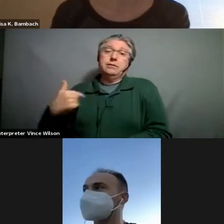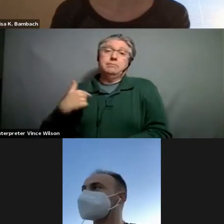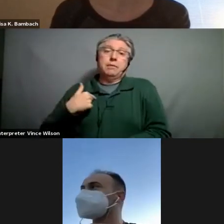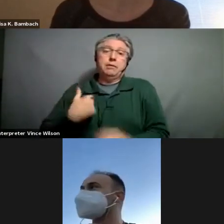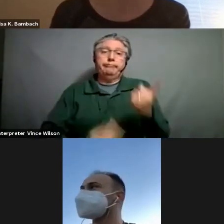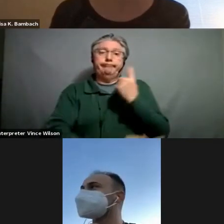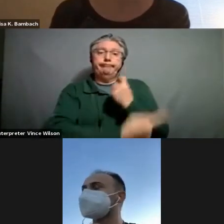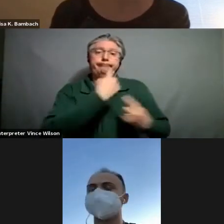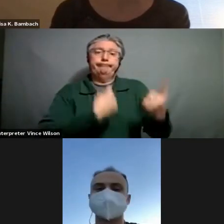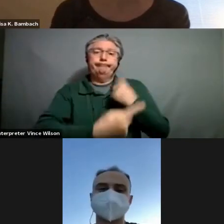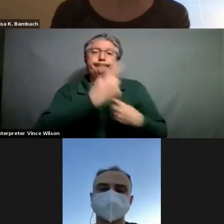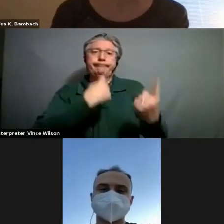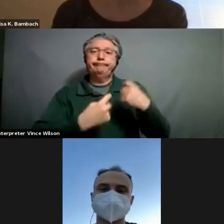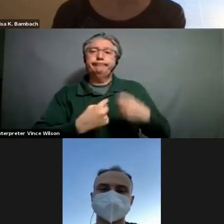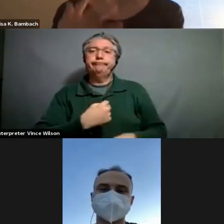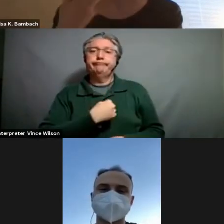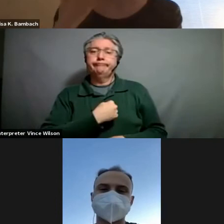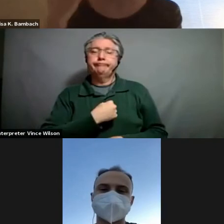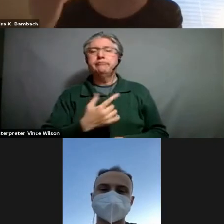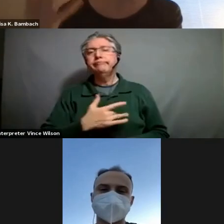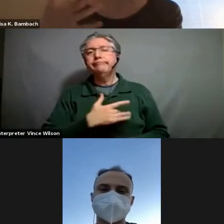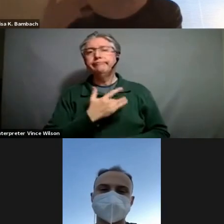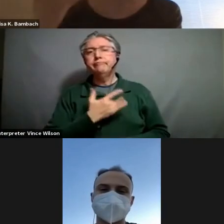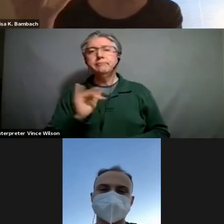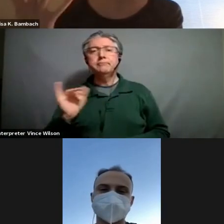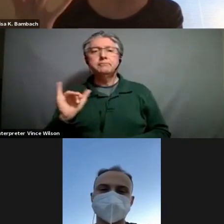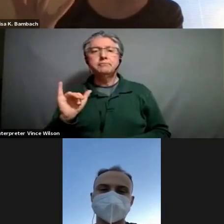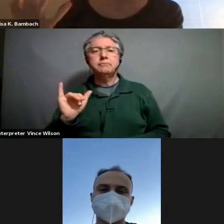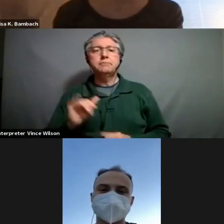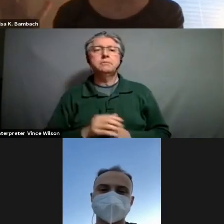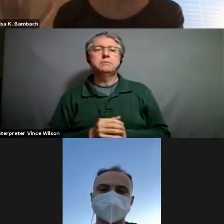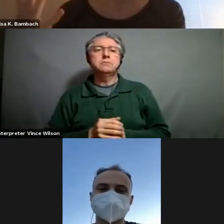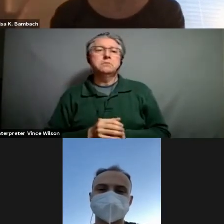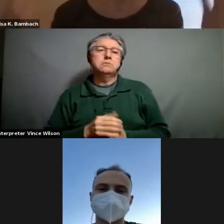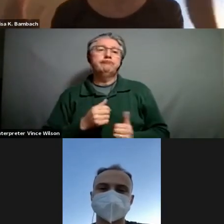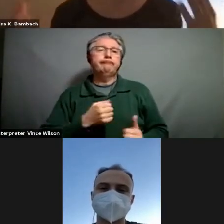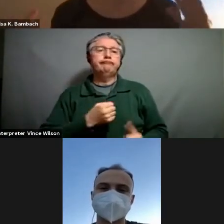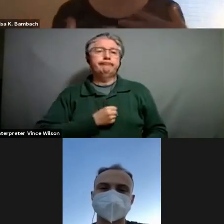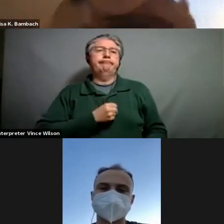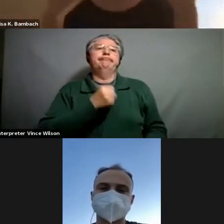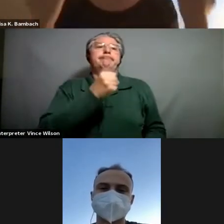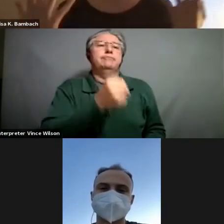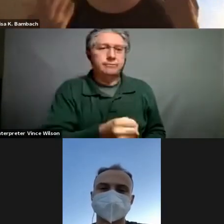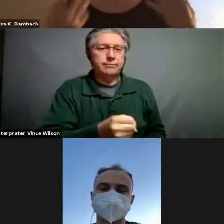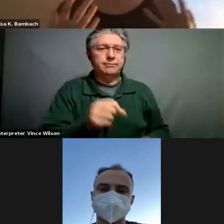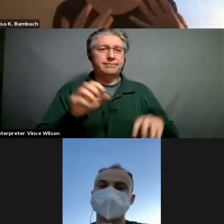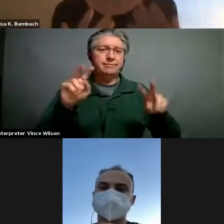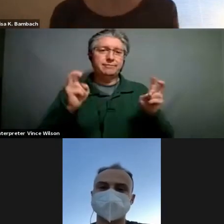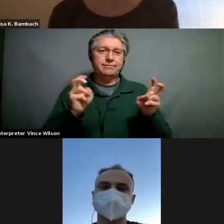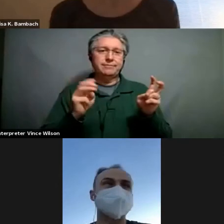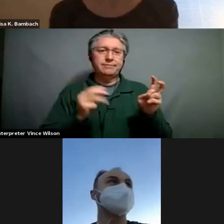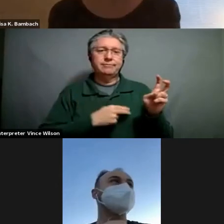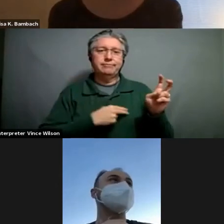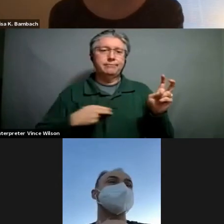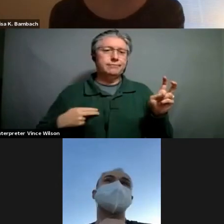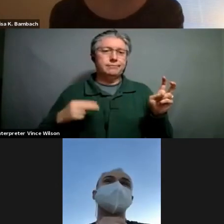being interviewed, and I felt like I got to put myself in the shoes of Mark and be like,